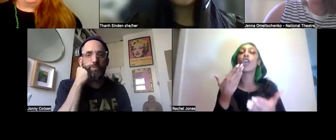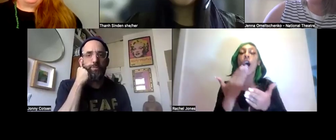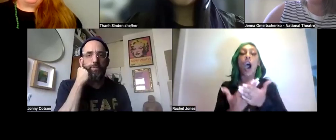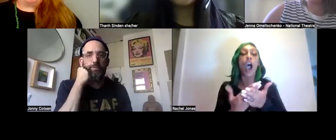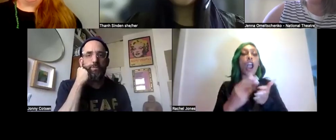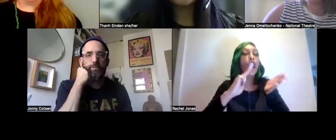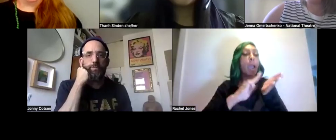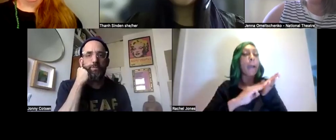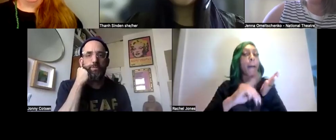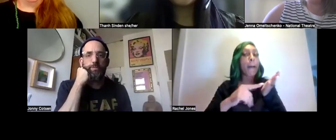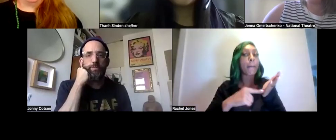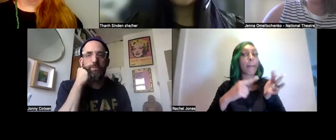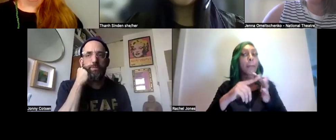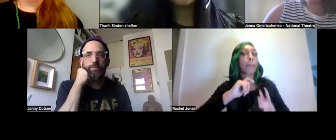mute,